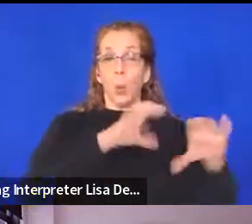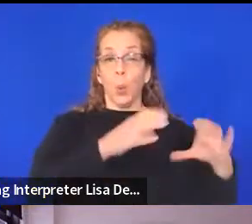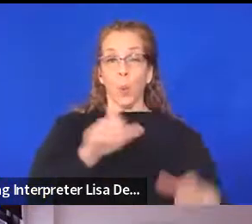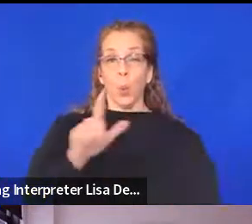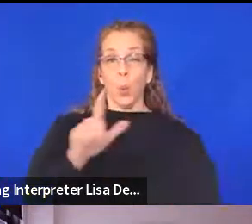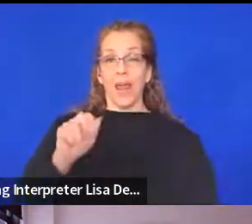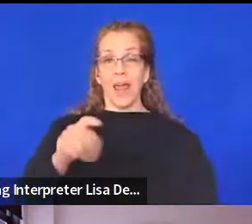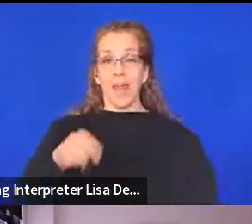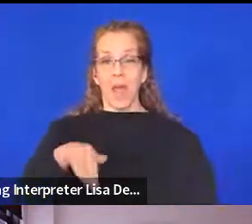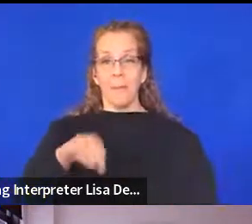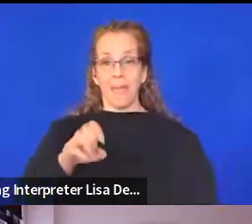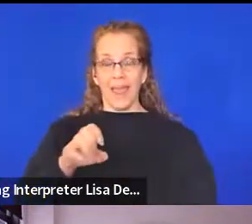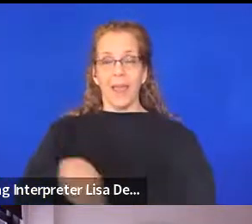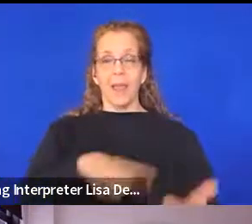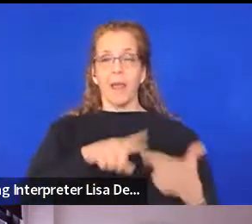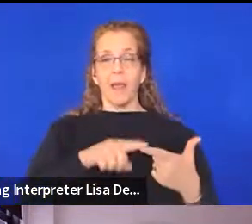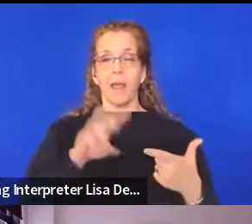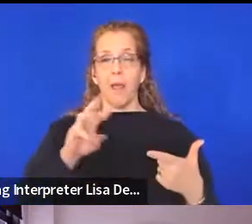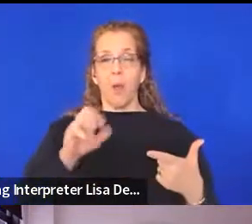Wappinger,